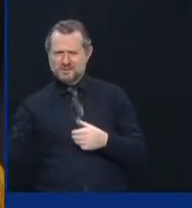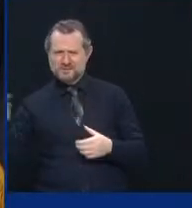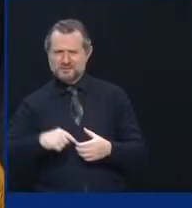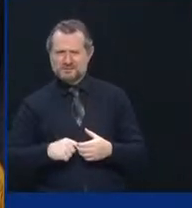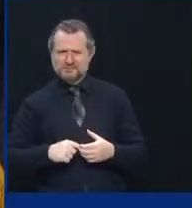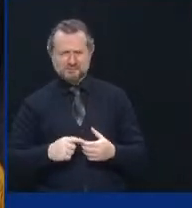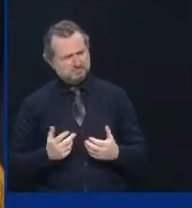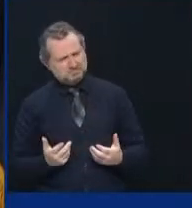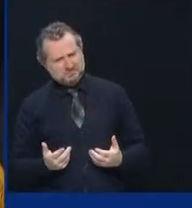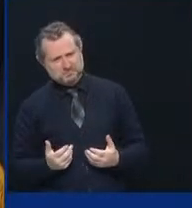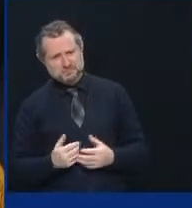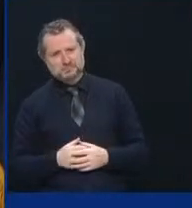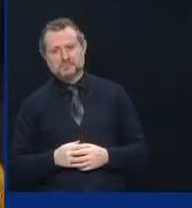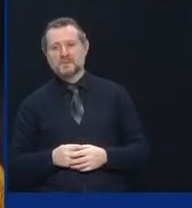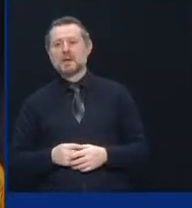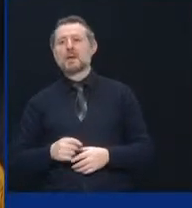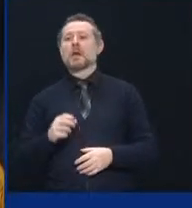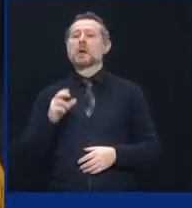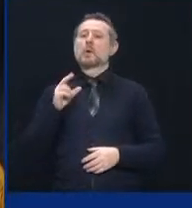It's always a pleasure, Marcia.